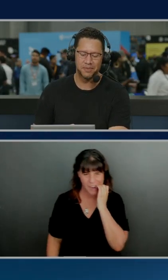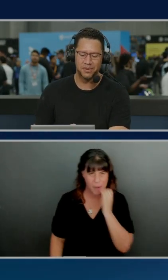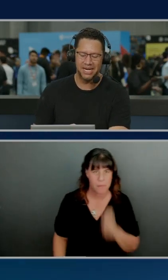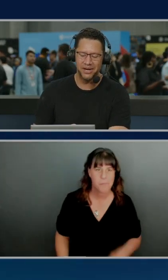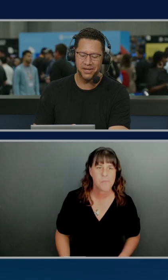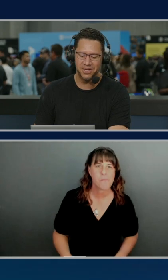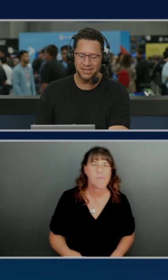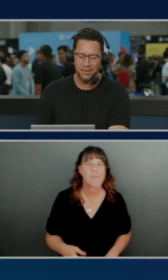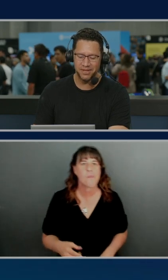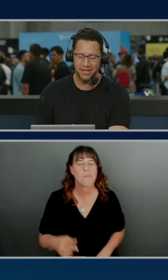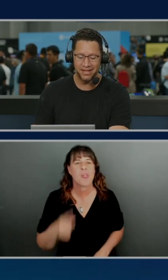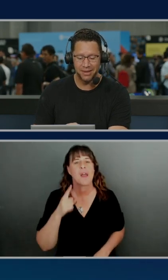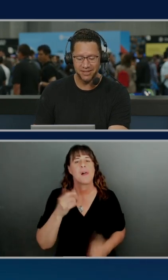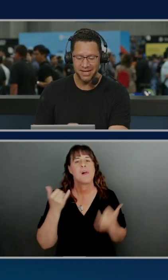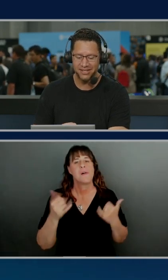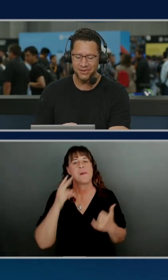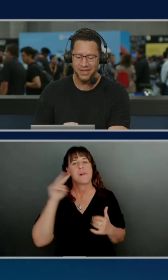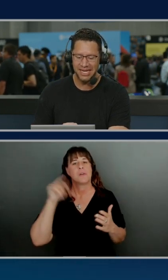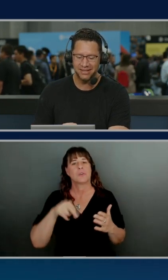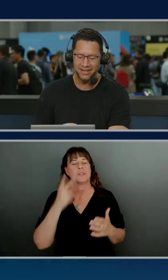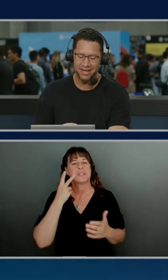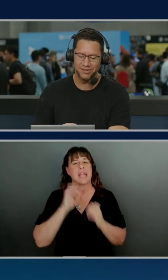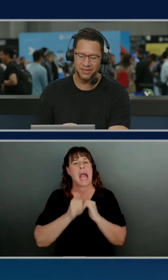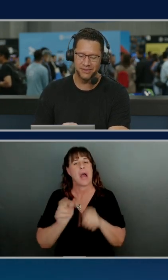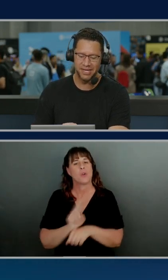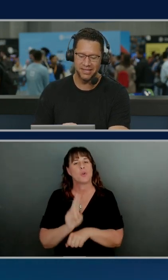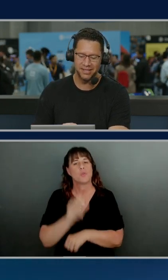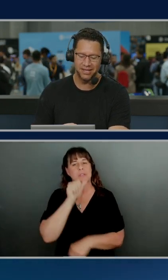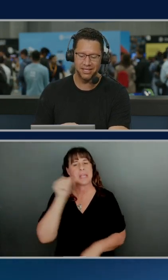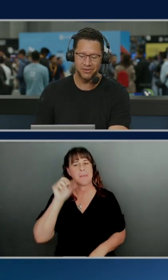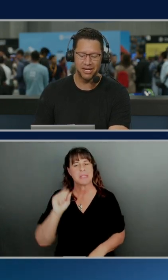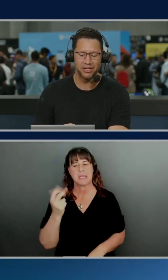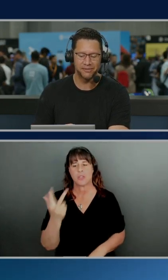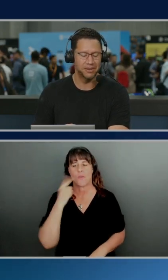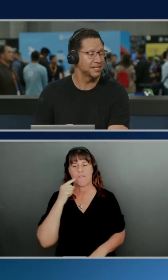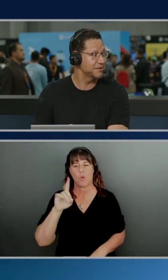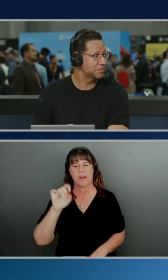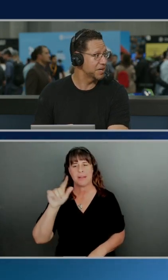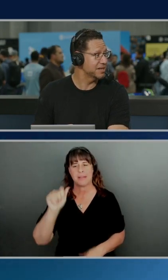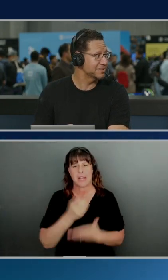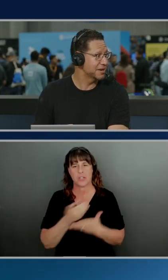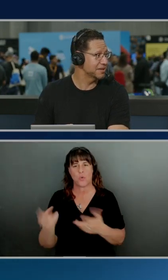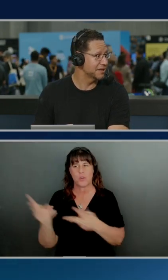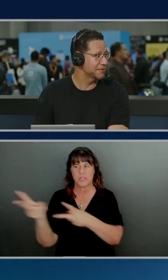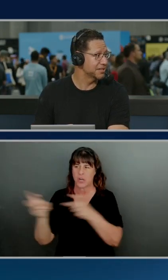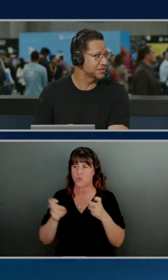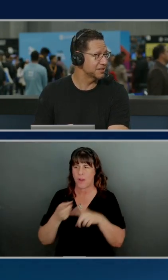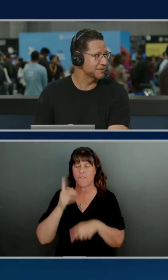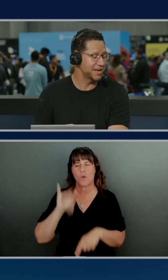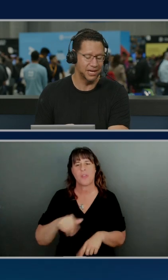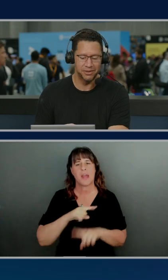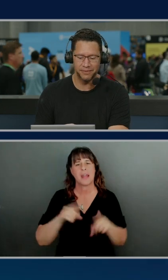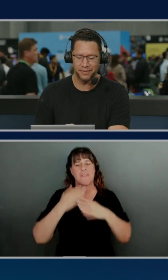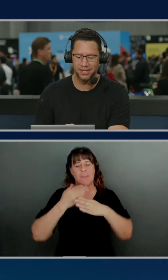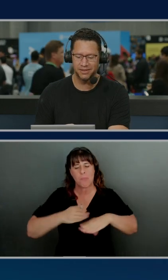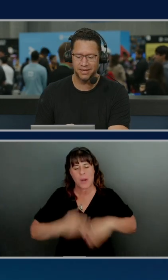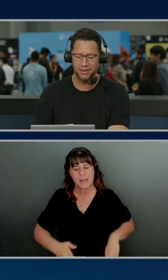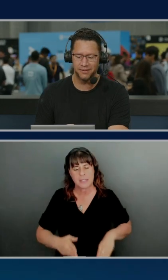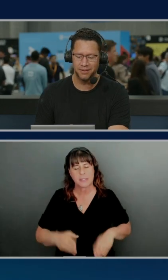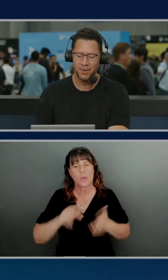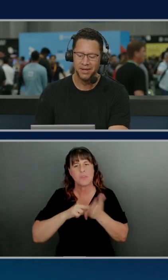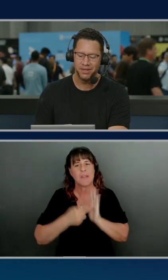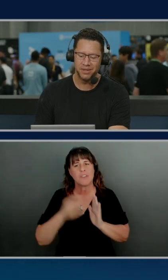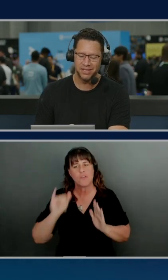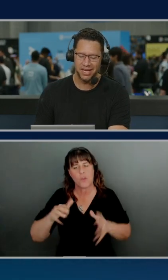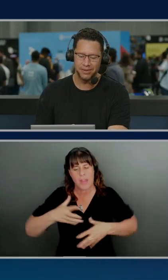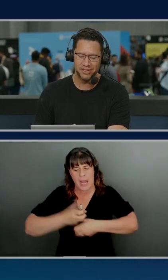let's explore how you can use Amazon S3 as the data source for an ETL, extract, transform. It's even breaking down the definition of that acronym for us, so that's